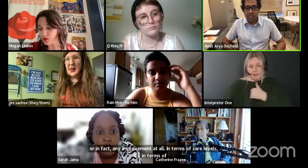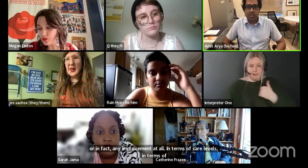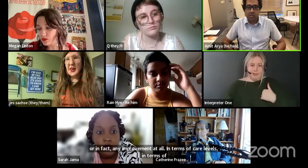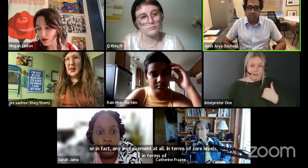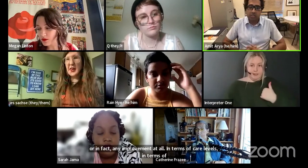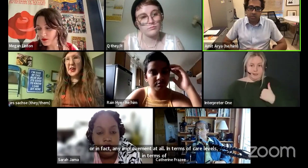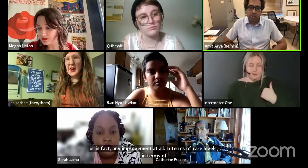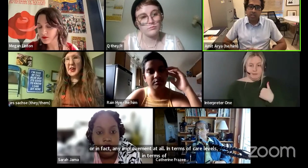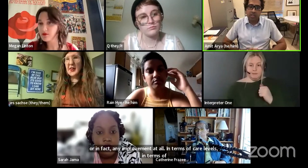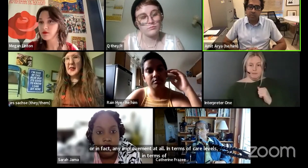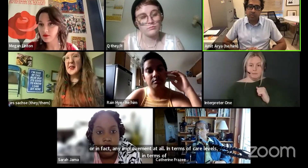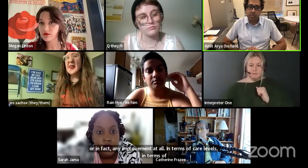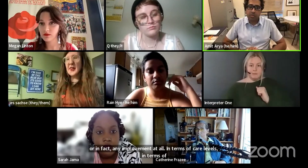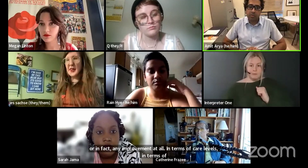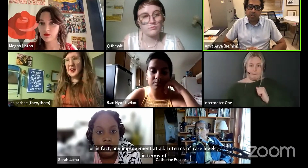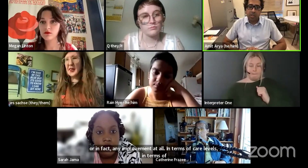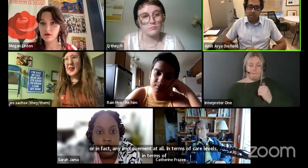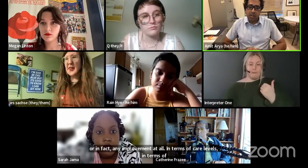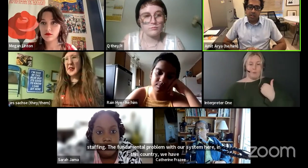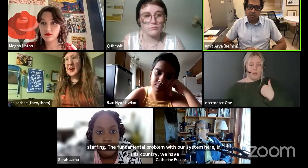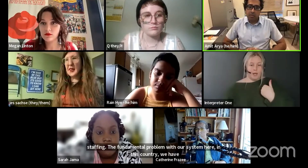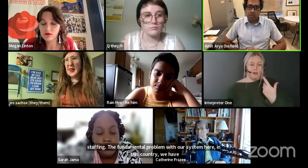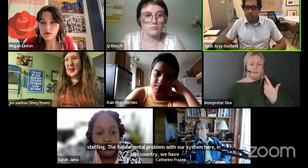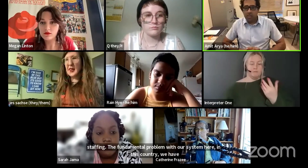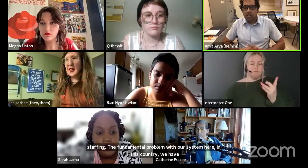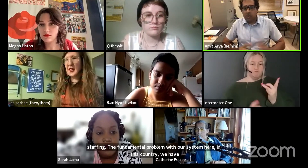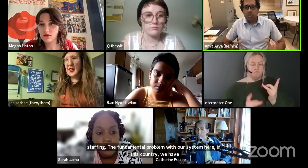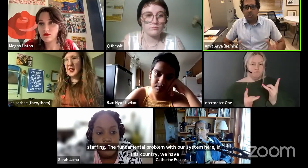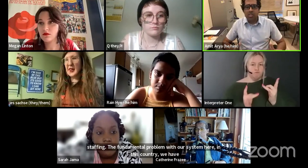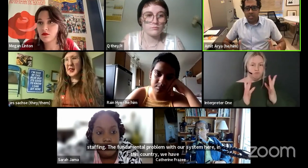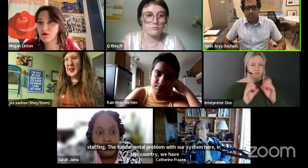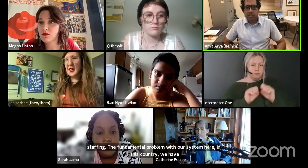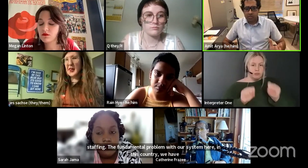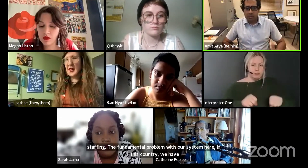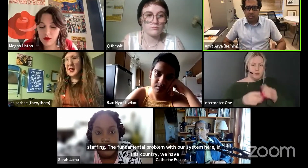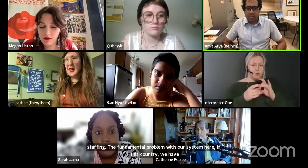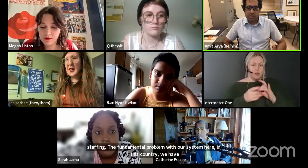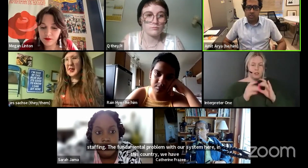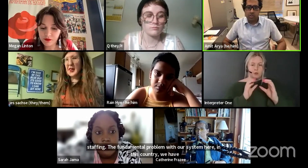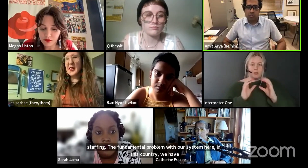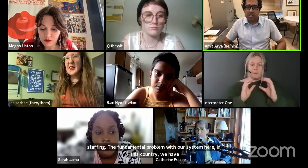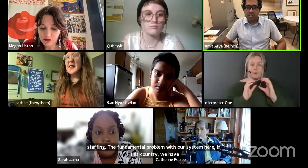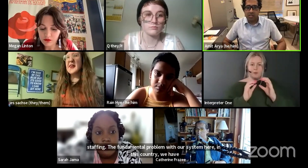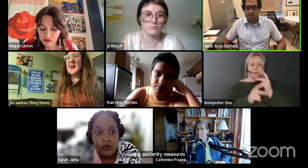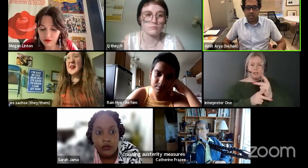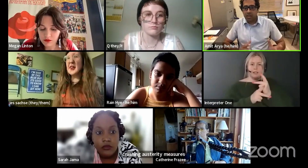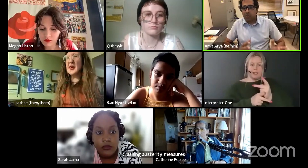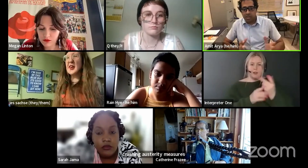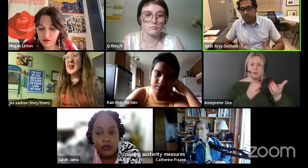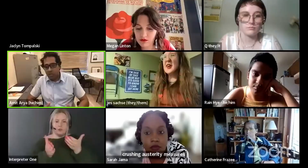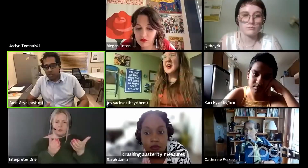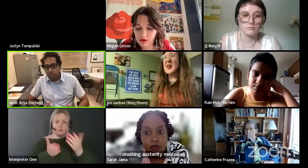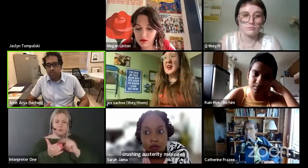crushing austerity measures when it comes to what we call community care services, which means care outside of